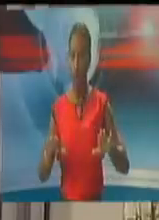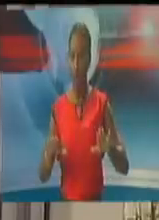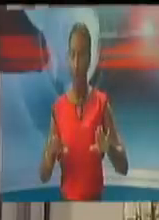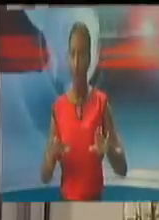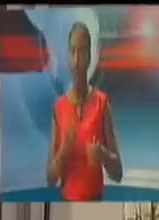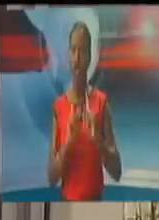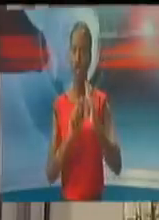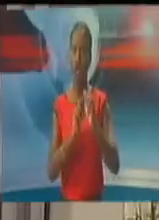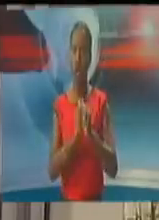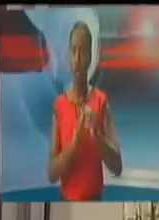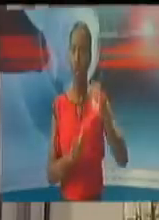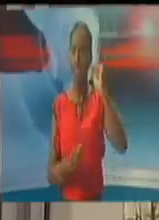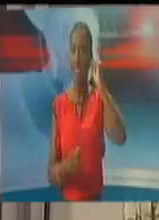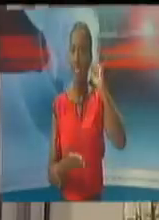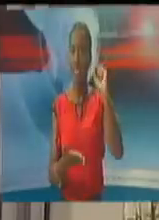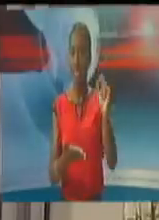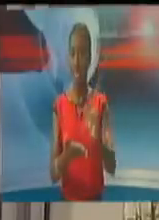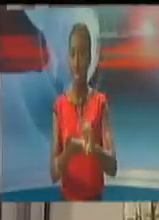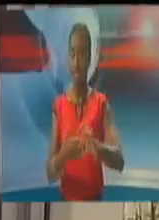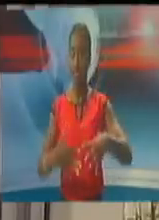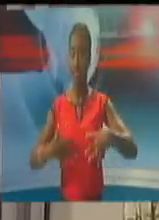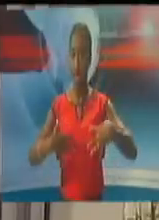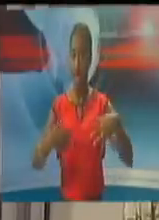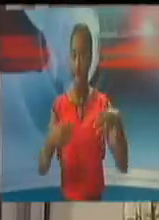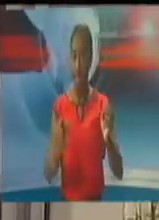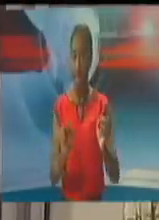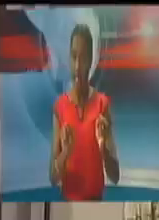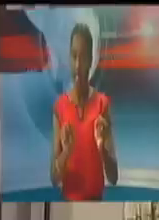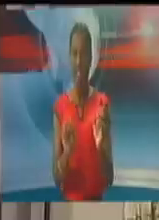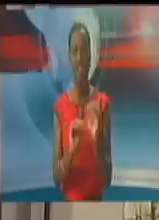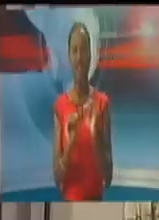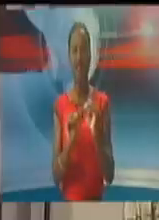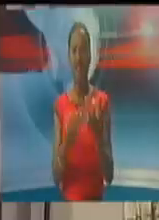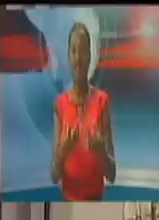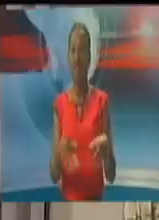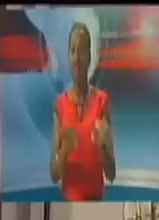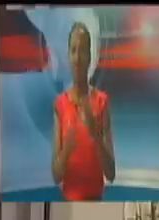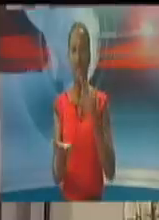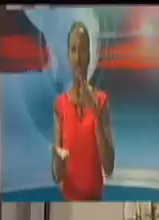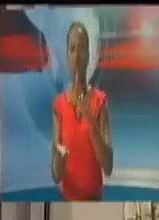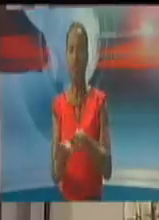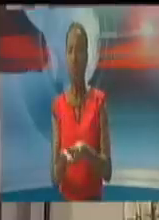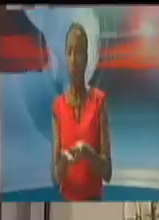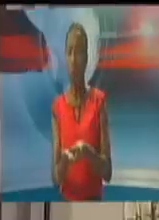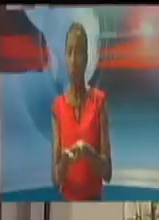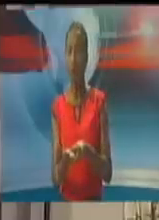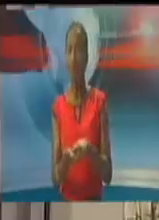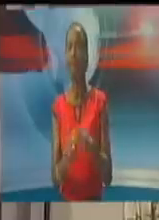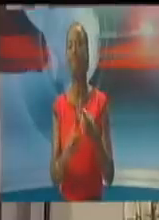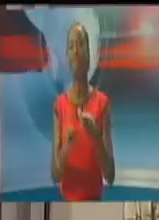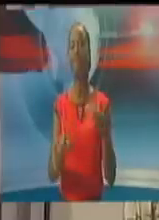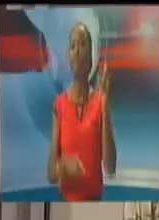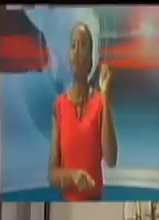of Health, Wellness and Family Services. Nothing significant to report out of